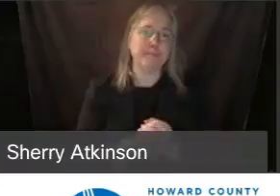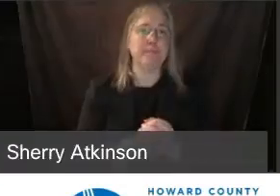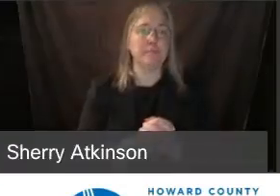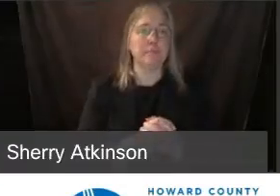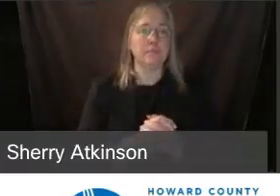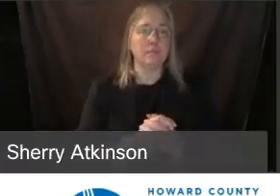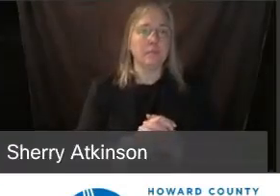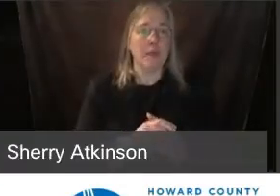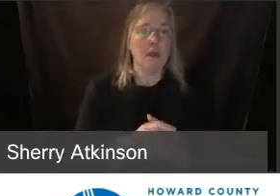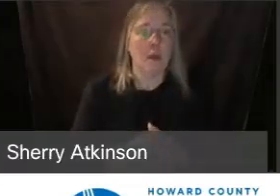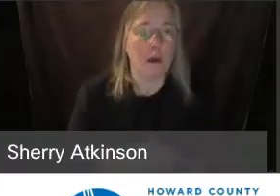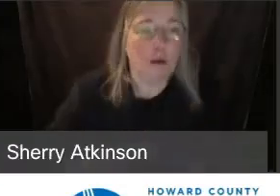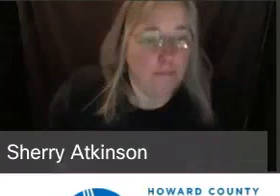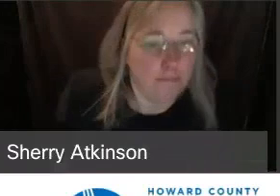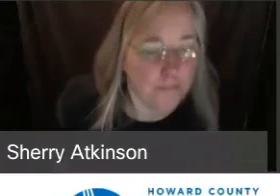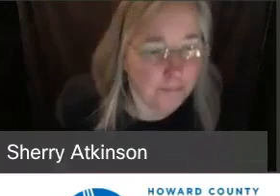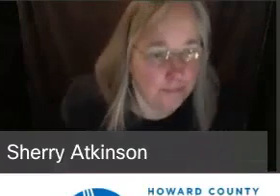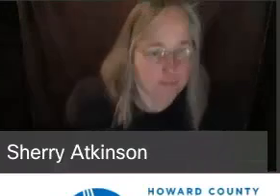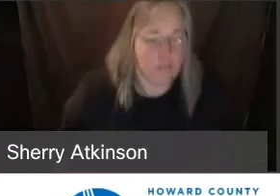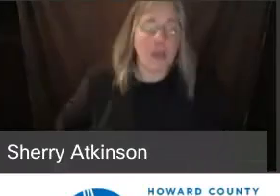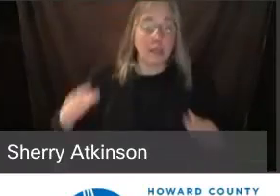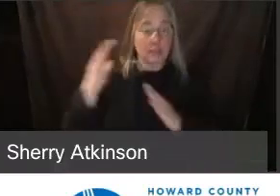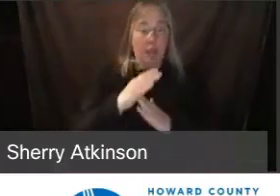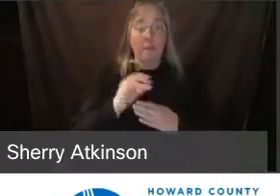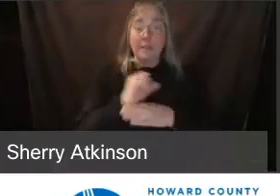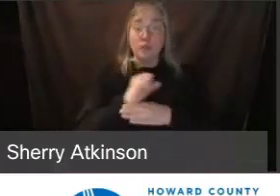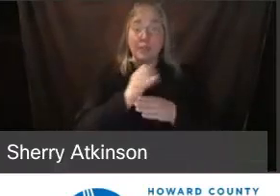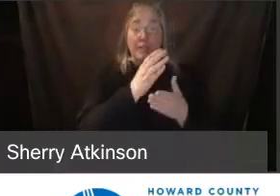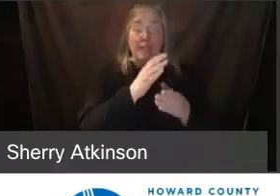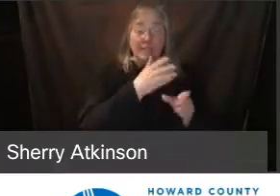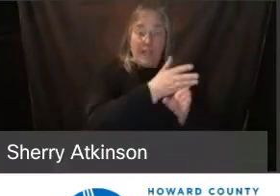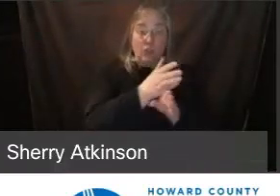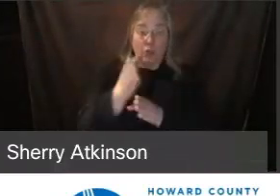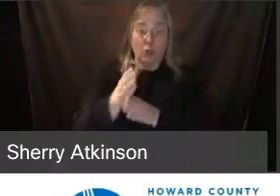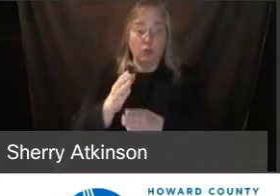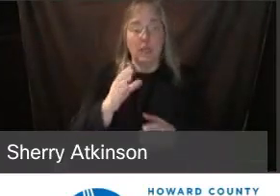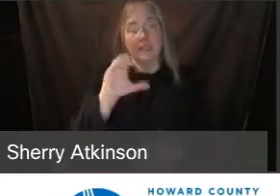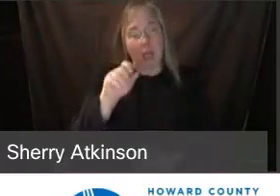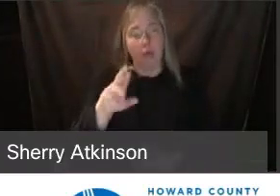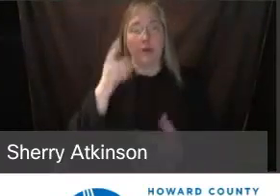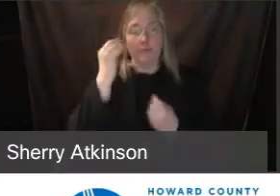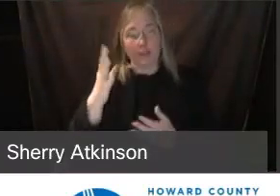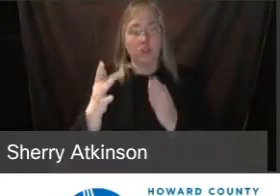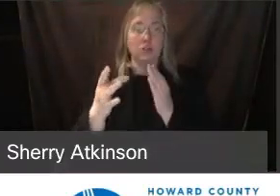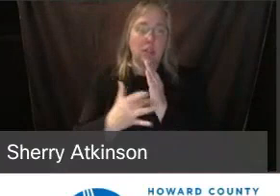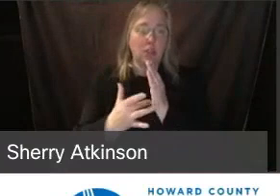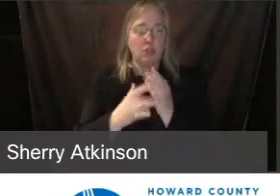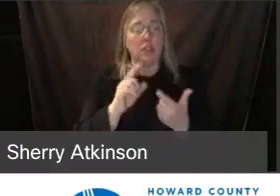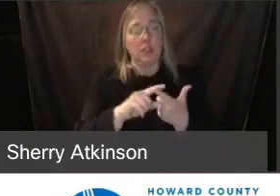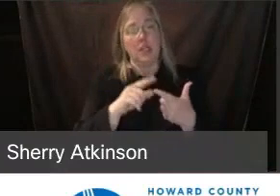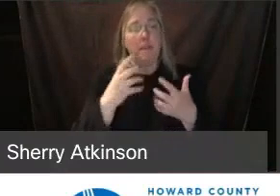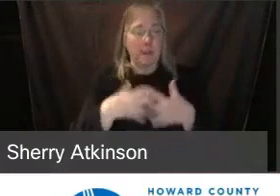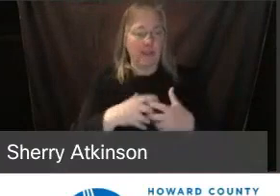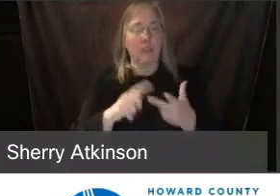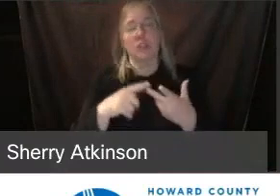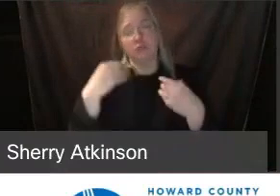industry sectors that our projects are in: cyber, information technology, manufacturing, retail, healthcare.